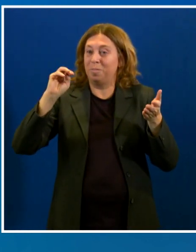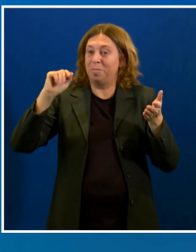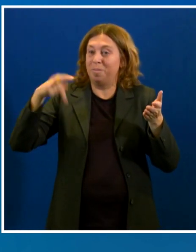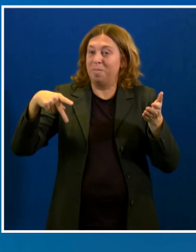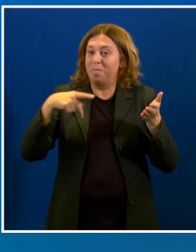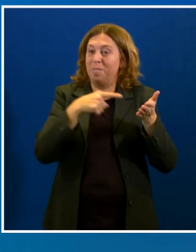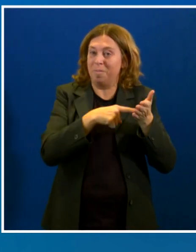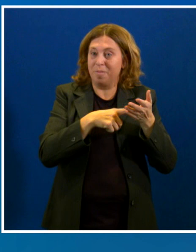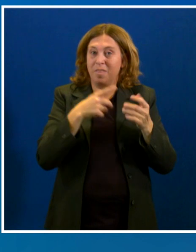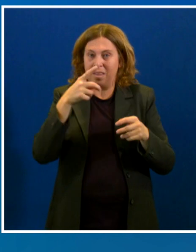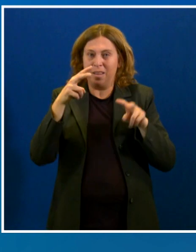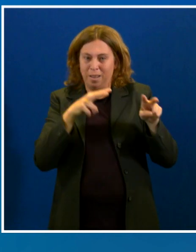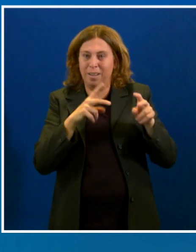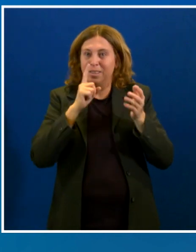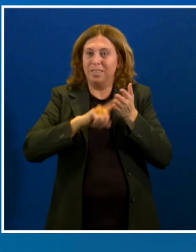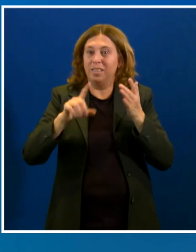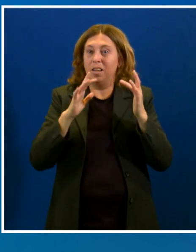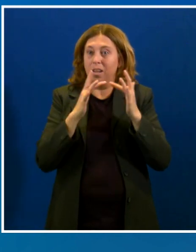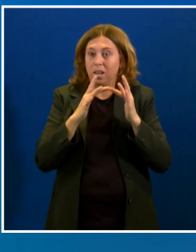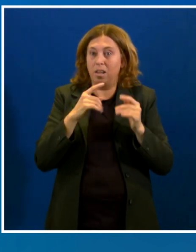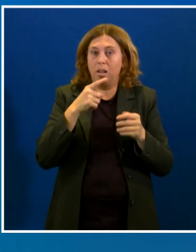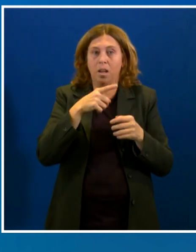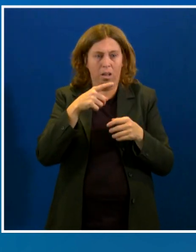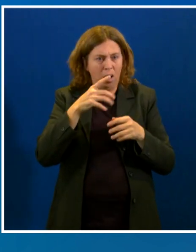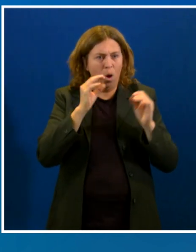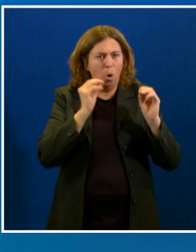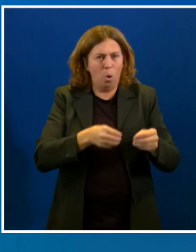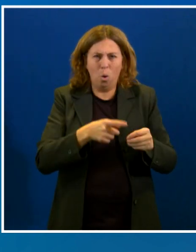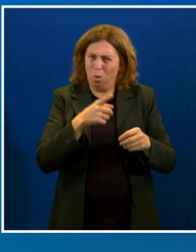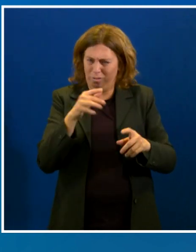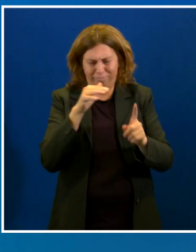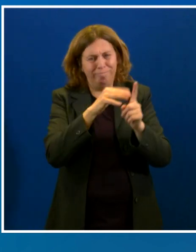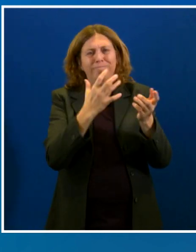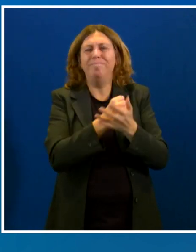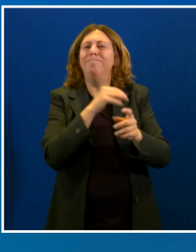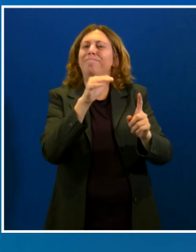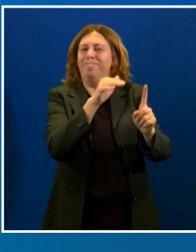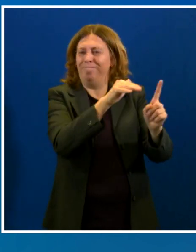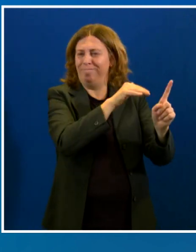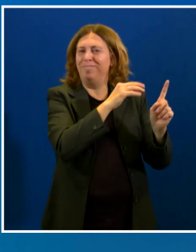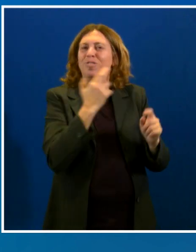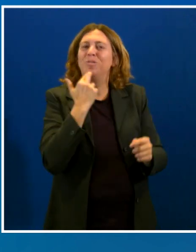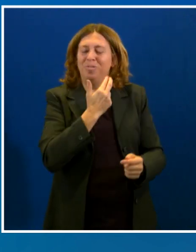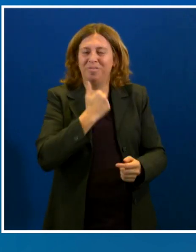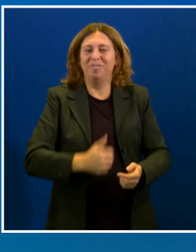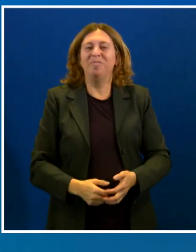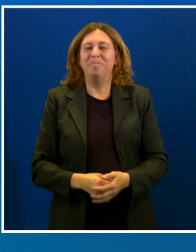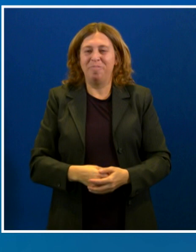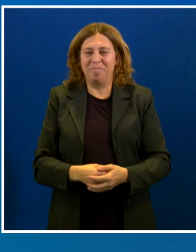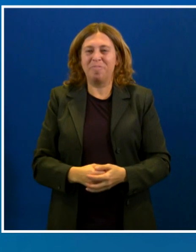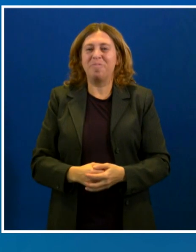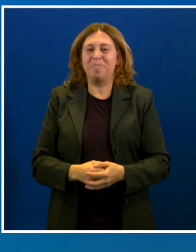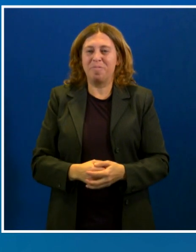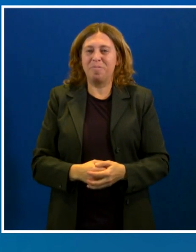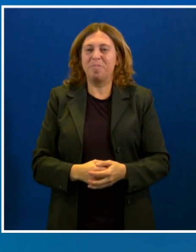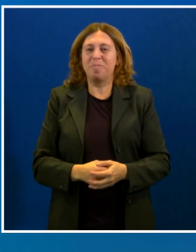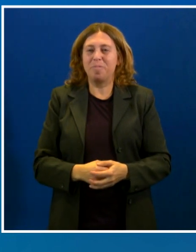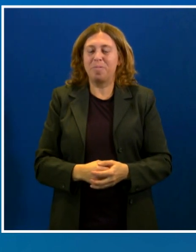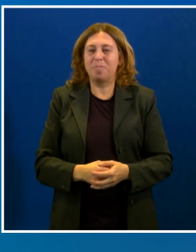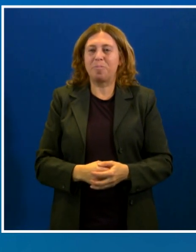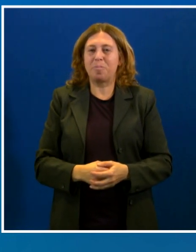please ask them to sign up through the simple form on the Street Eats website. And you'll find that